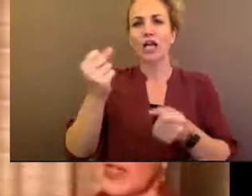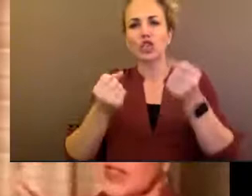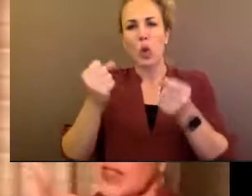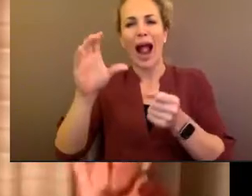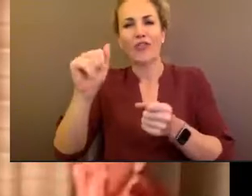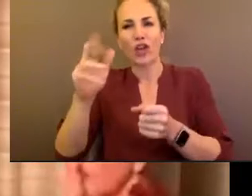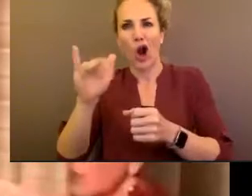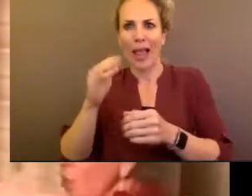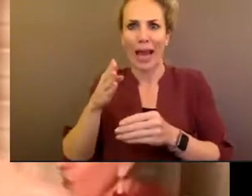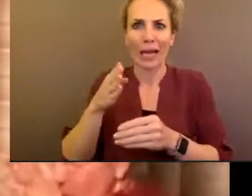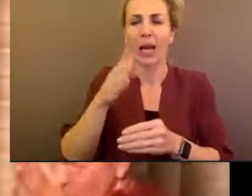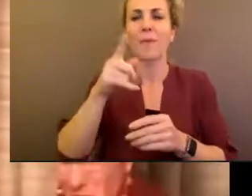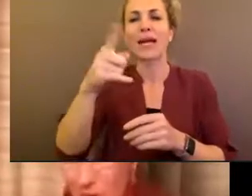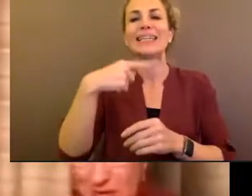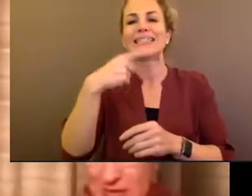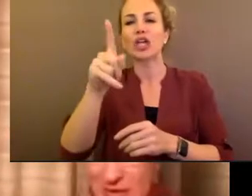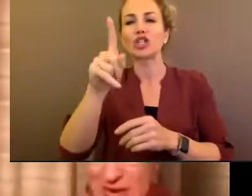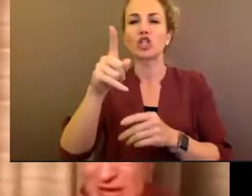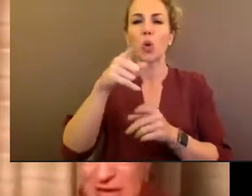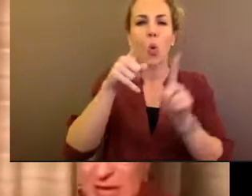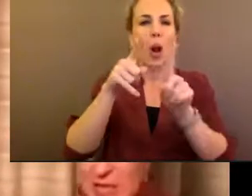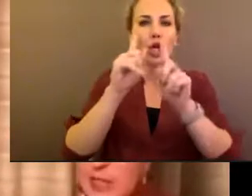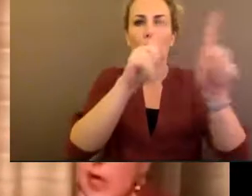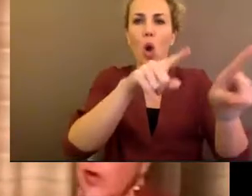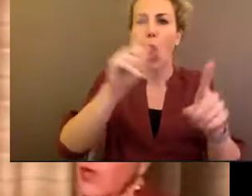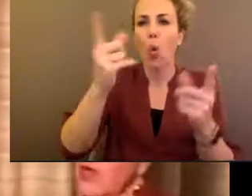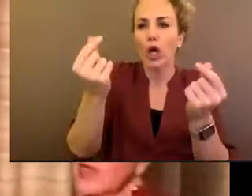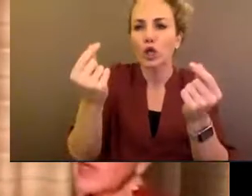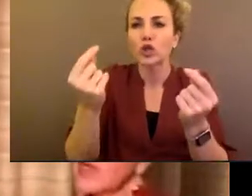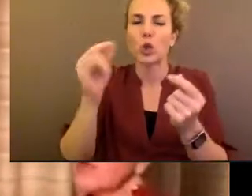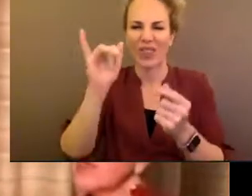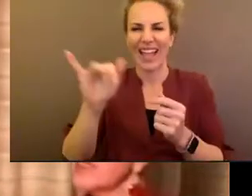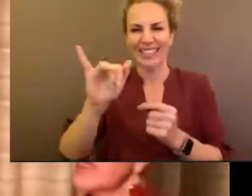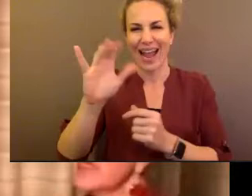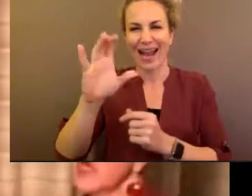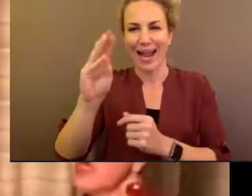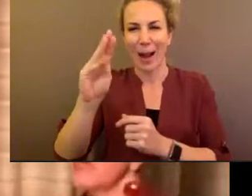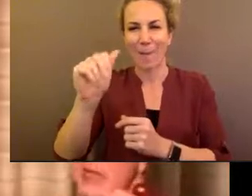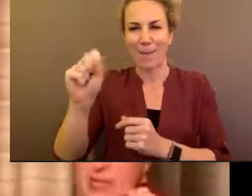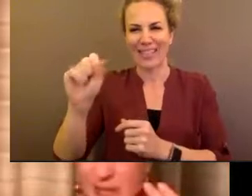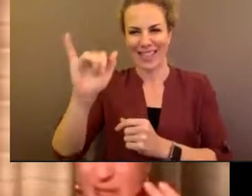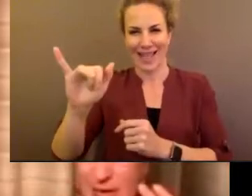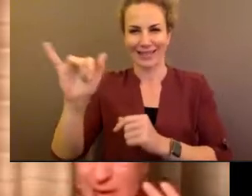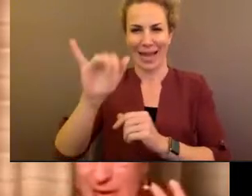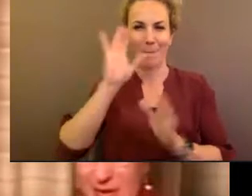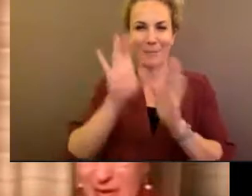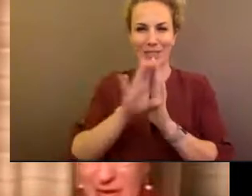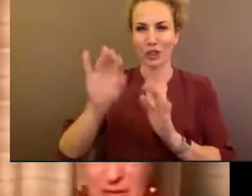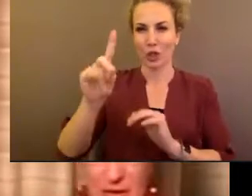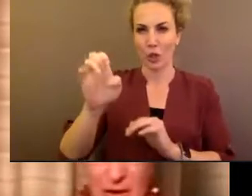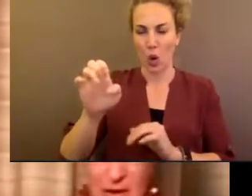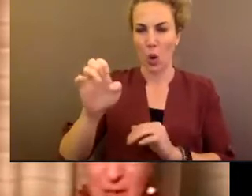car. It just tells you what roads you might take. So what the code does is help us in